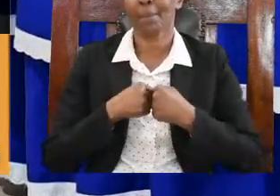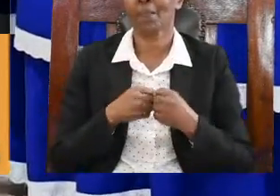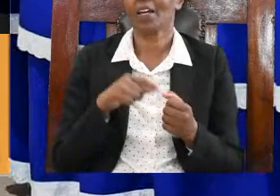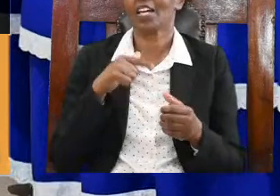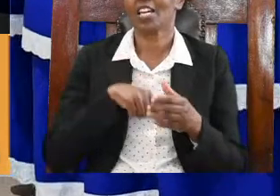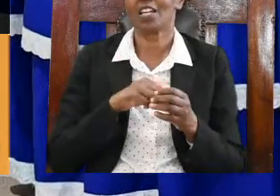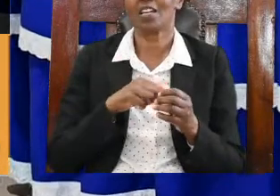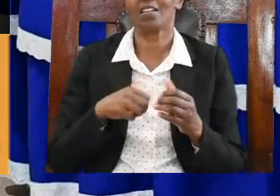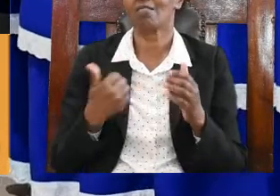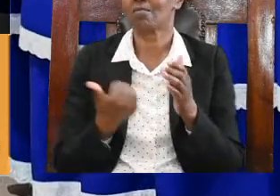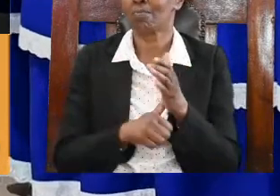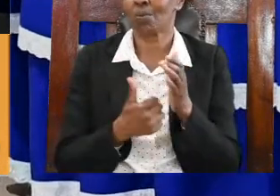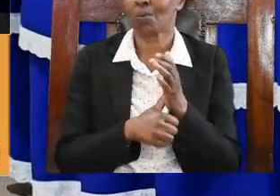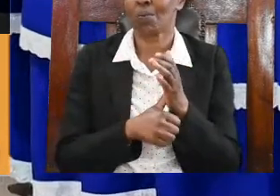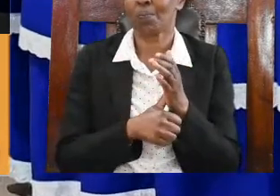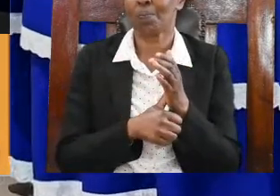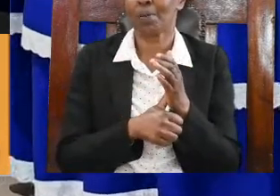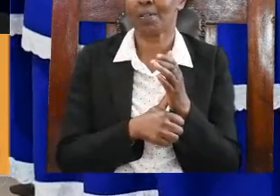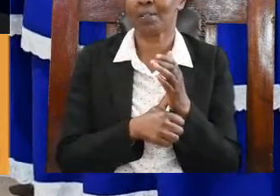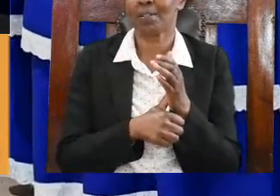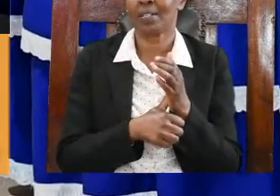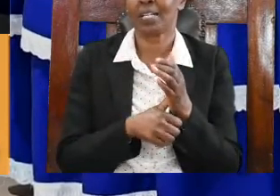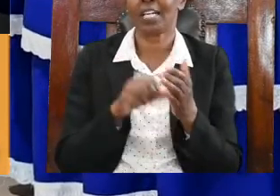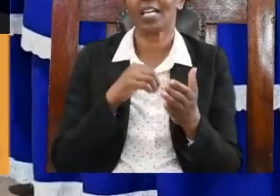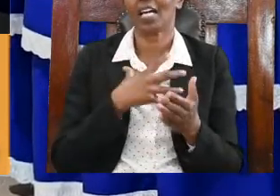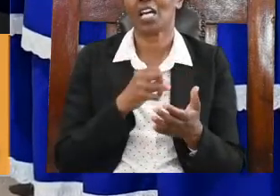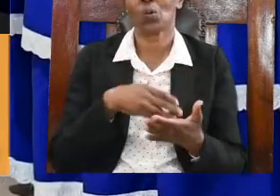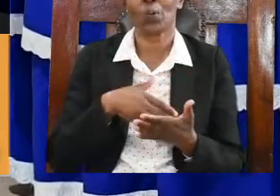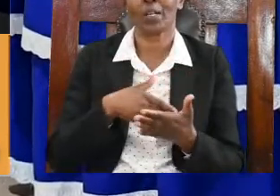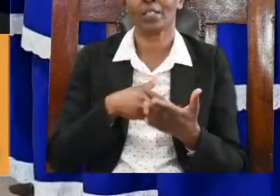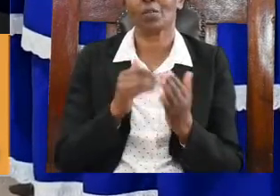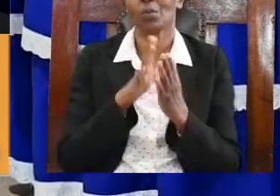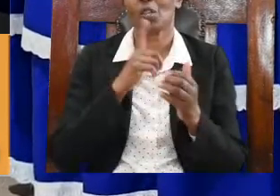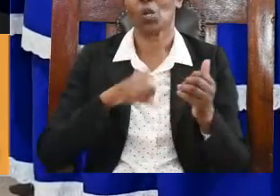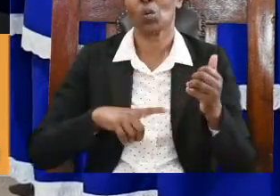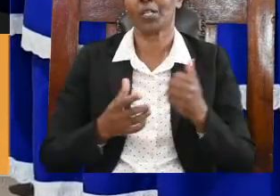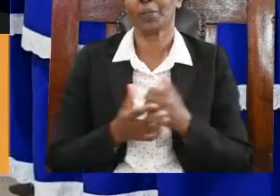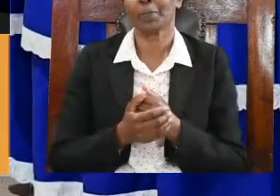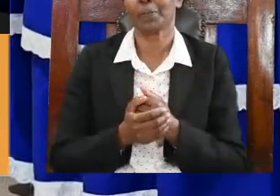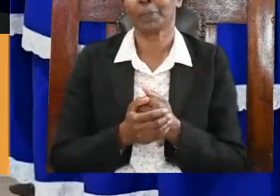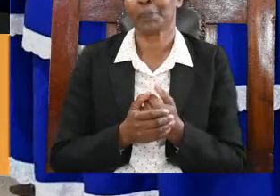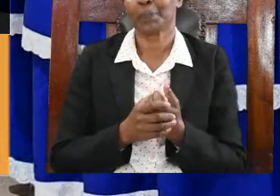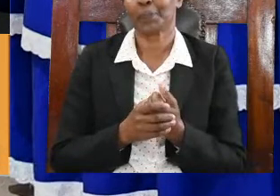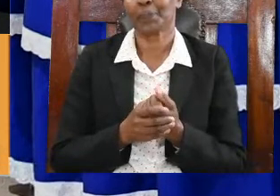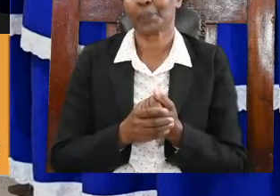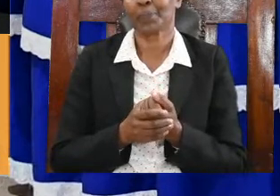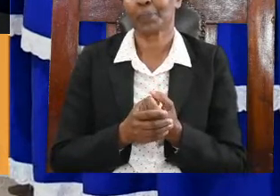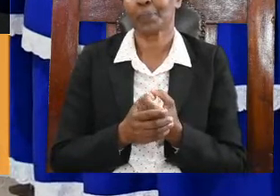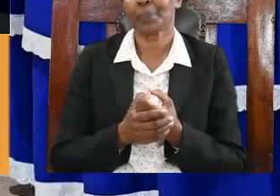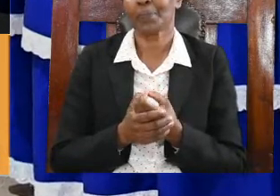of troubles and weaknesses. Praise be to the Lord.